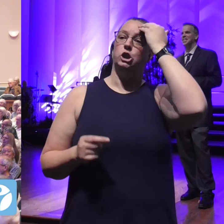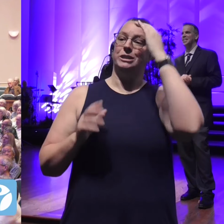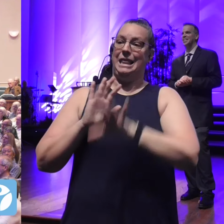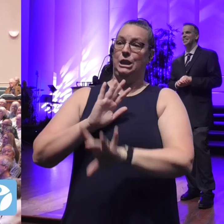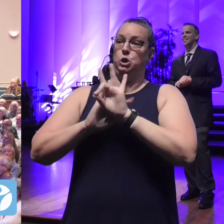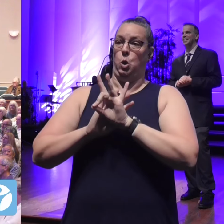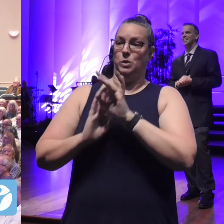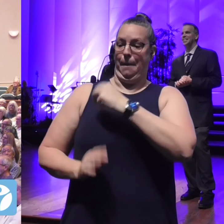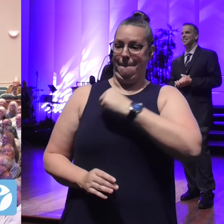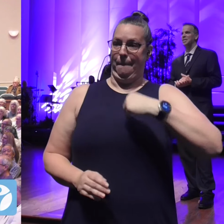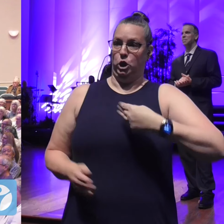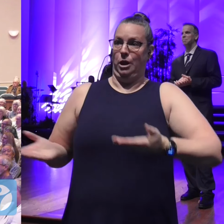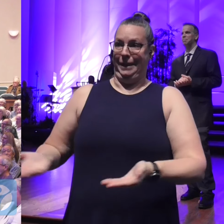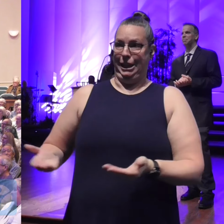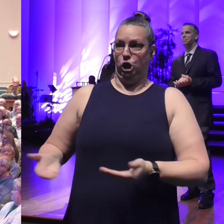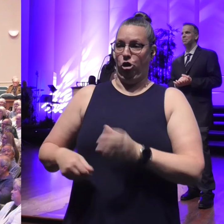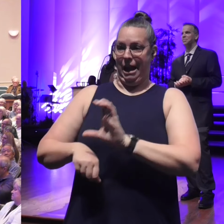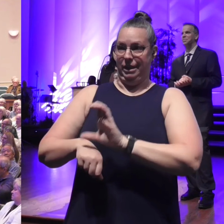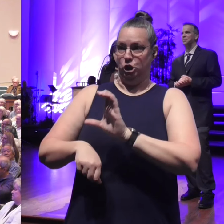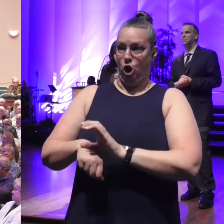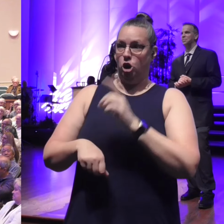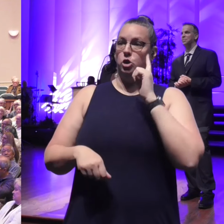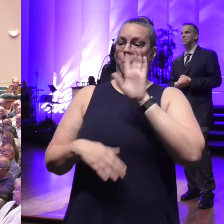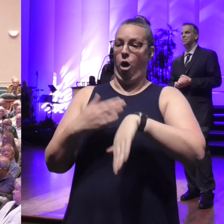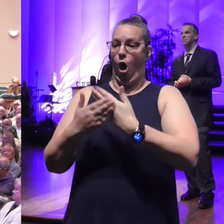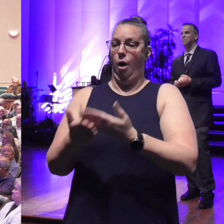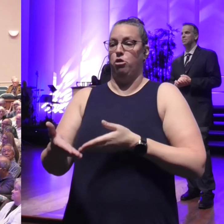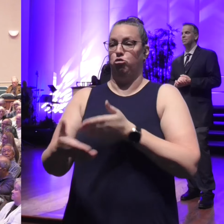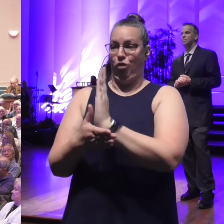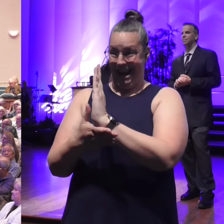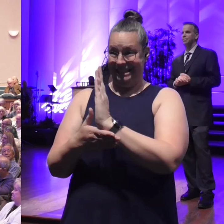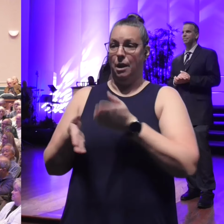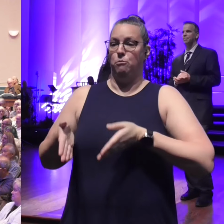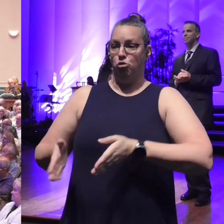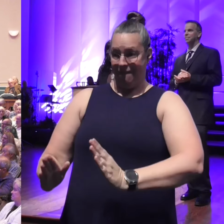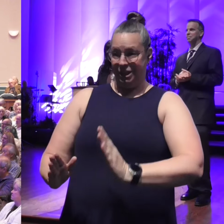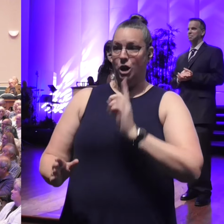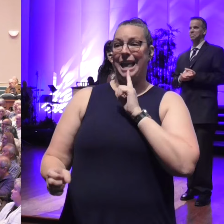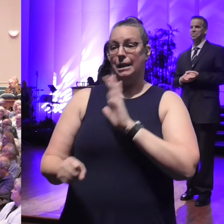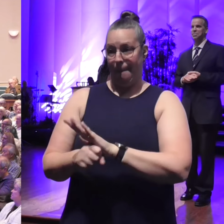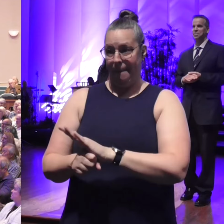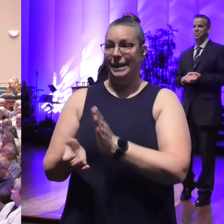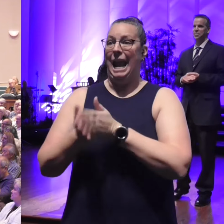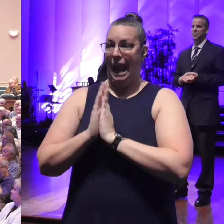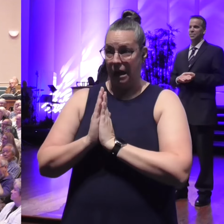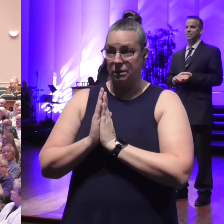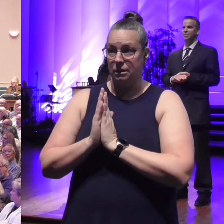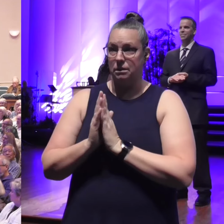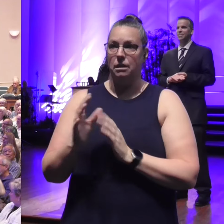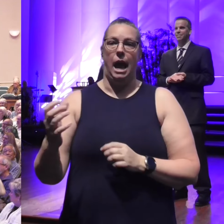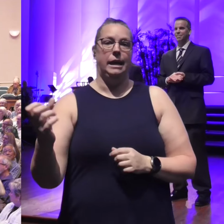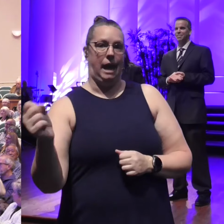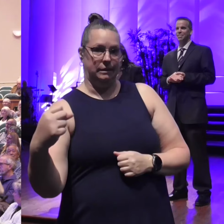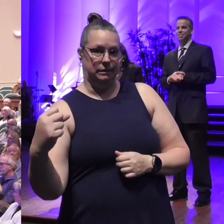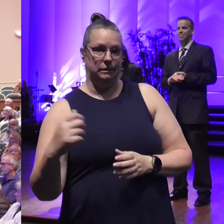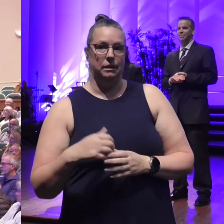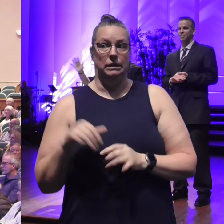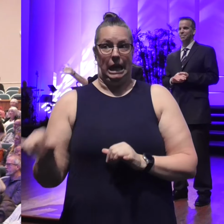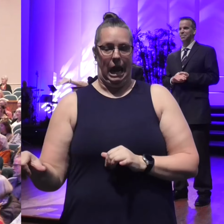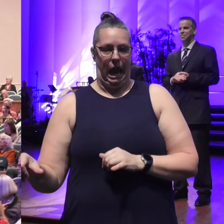choose membership here at Mile High Church with all the rights, privileges, and commitments it asks of you? And